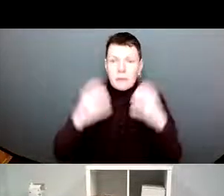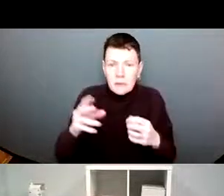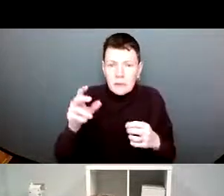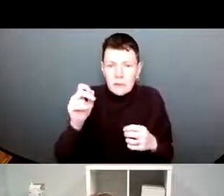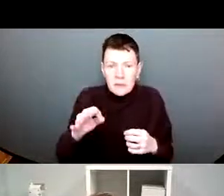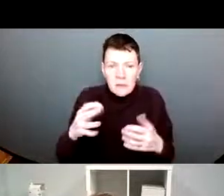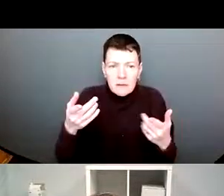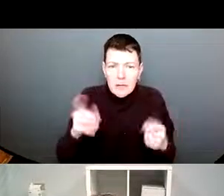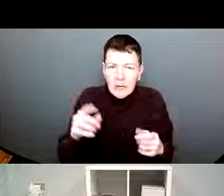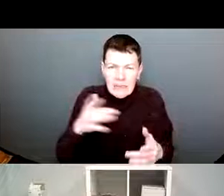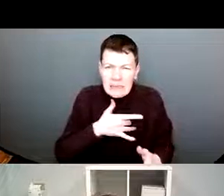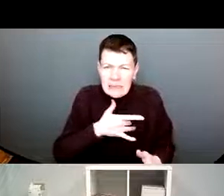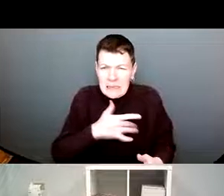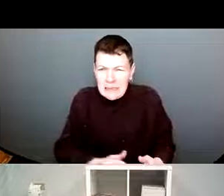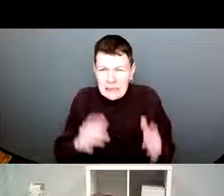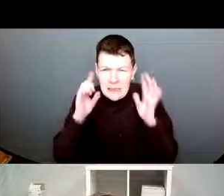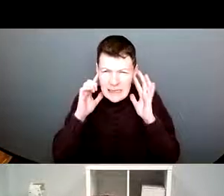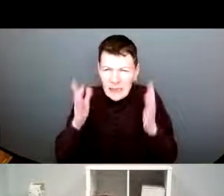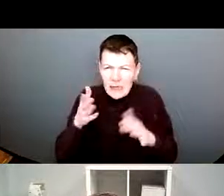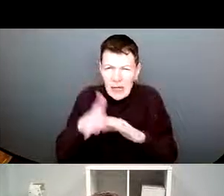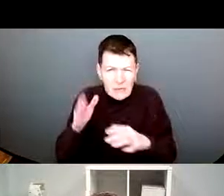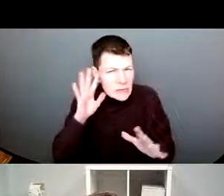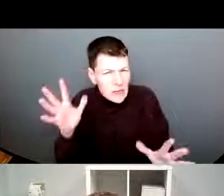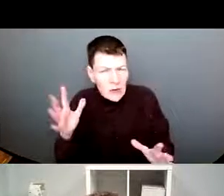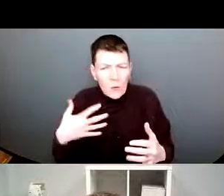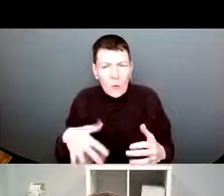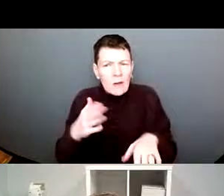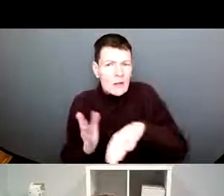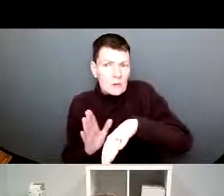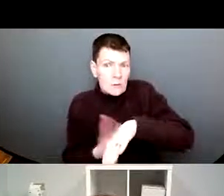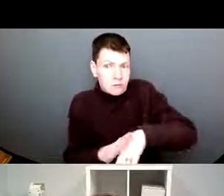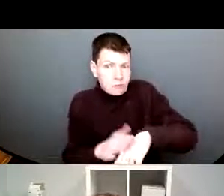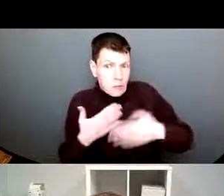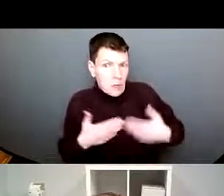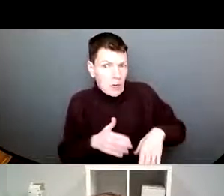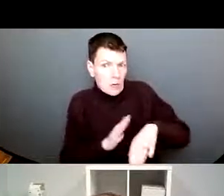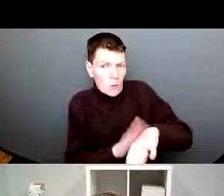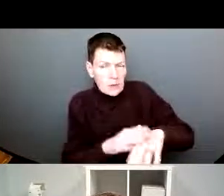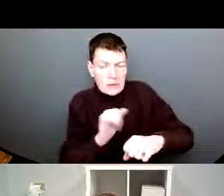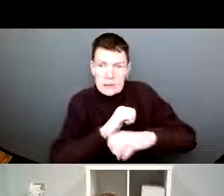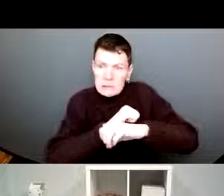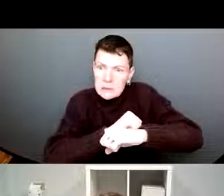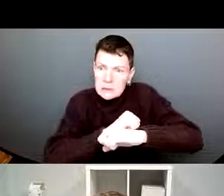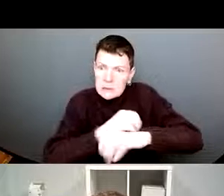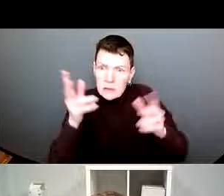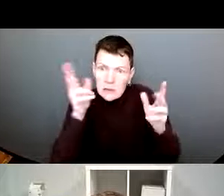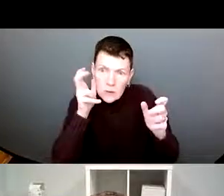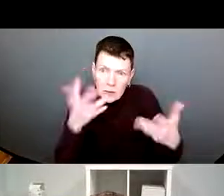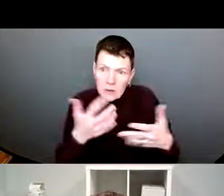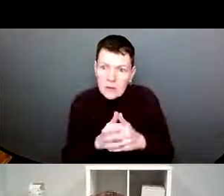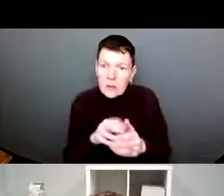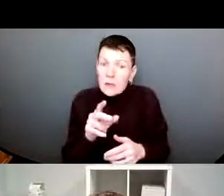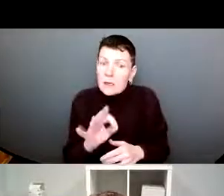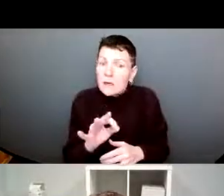pain or sometimes sensitivity after exposure to loud sounds, that's kind of a warning, you need to protect your hearing. If